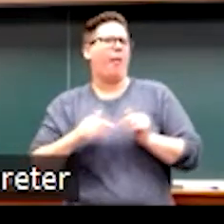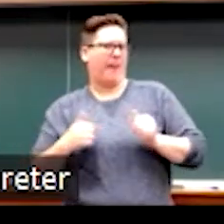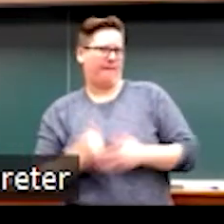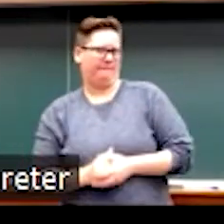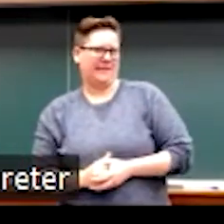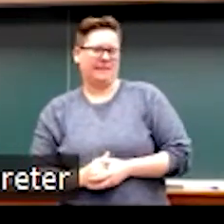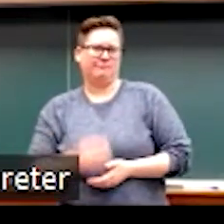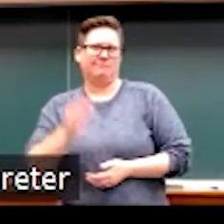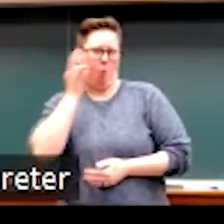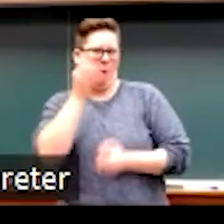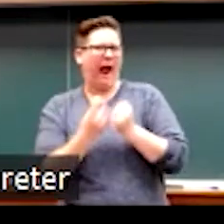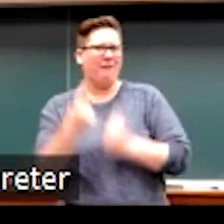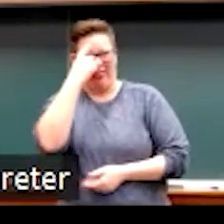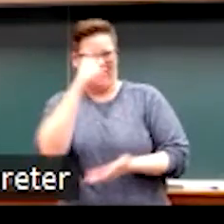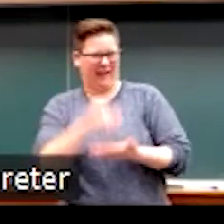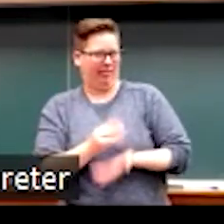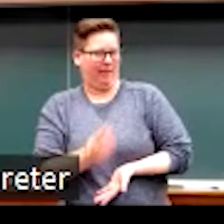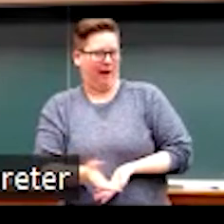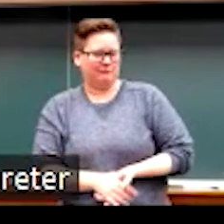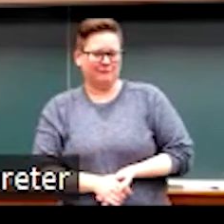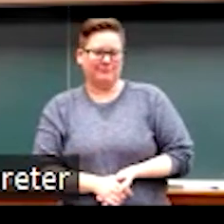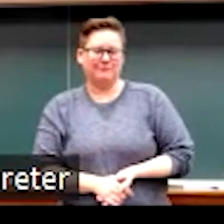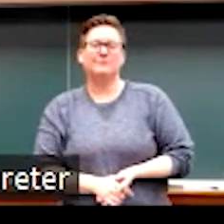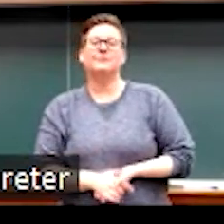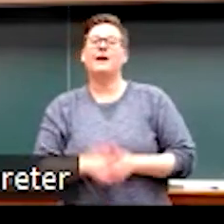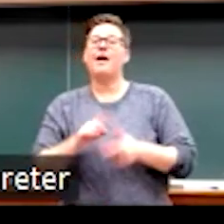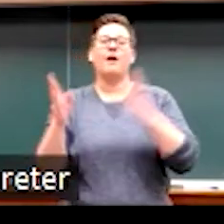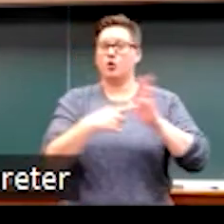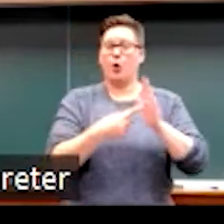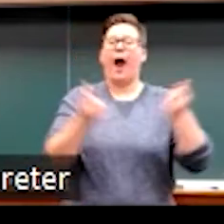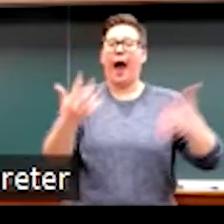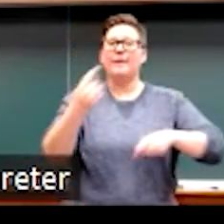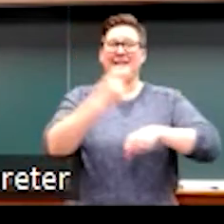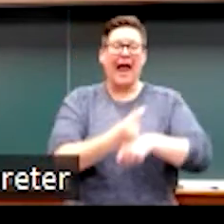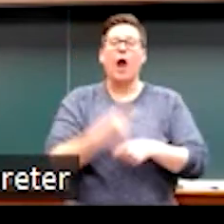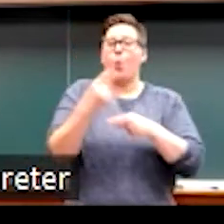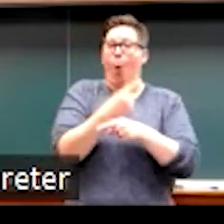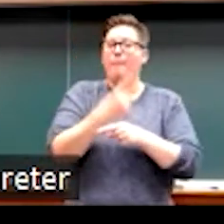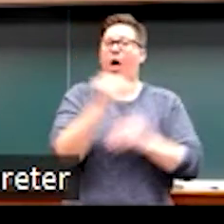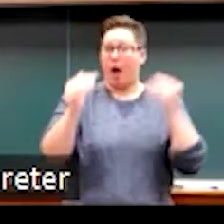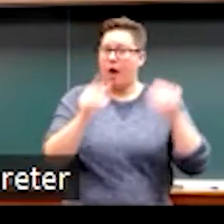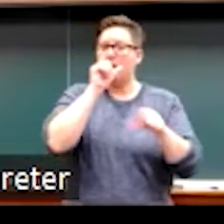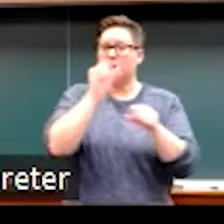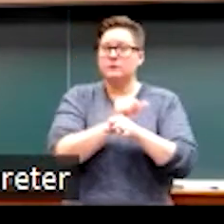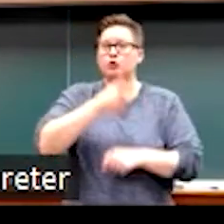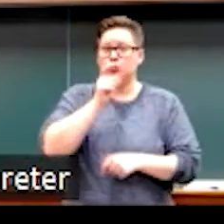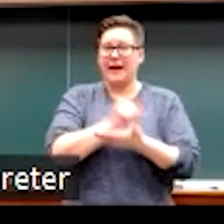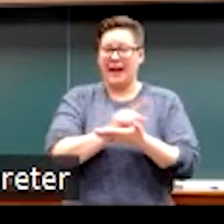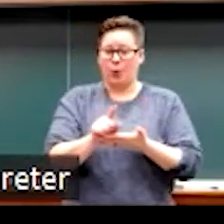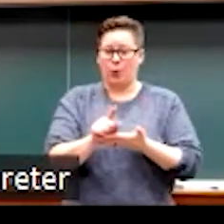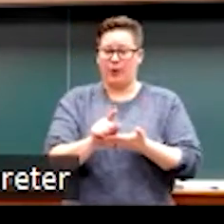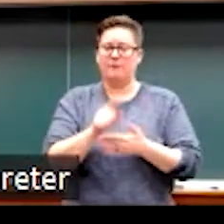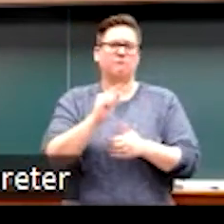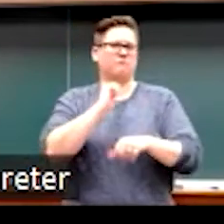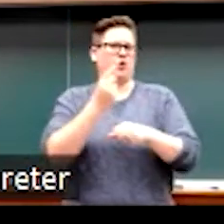And almost everyone actually thinks that. And then they go, how many days the typical adult actually drinks? So this is based